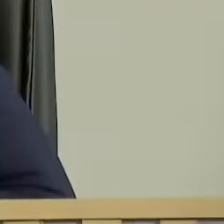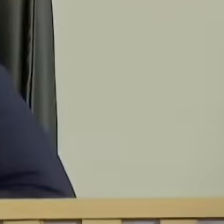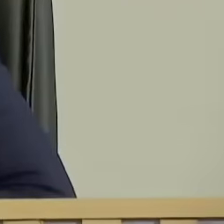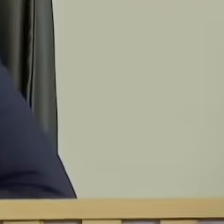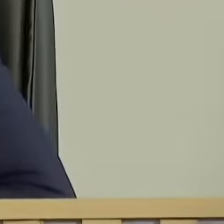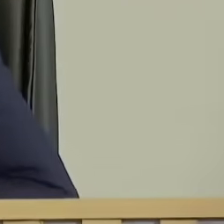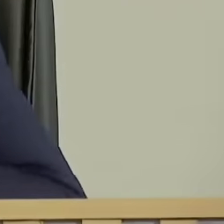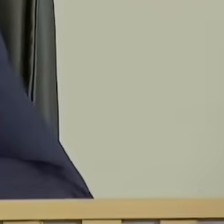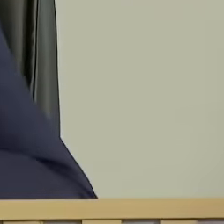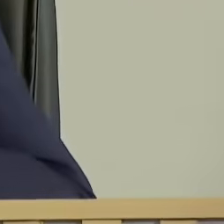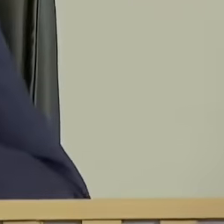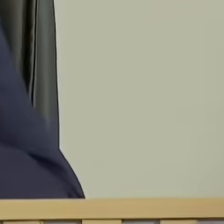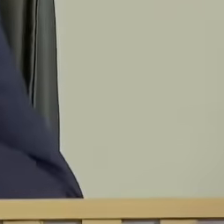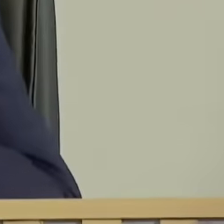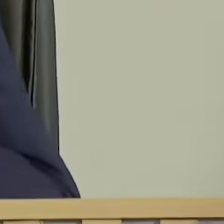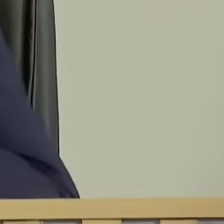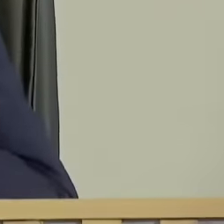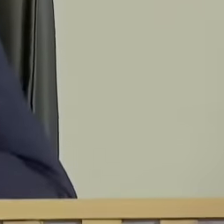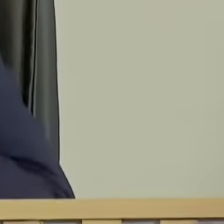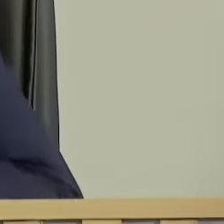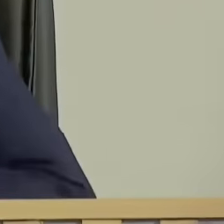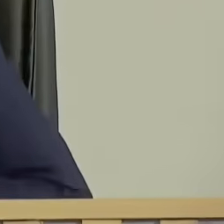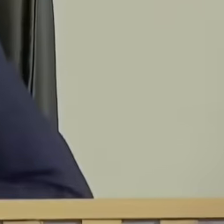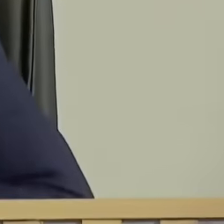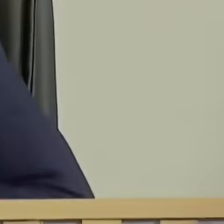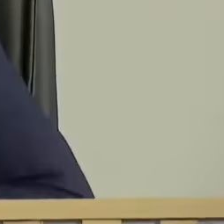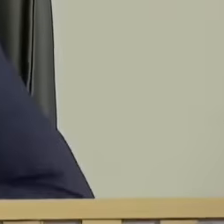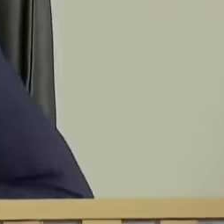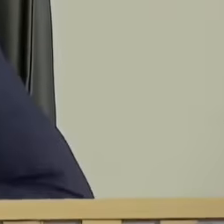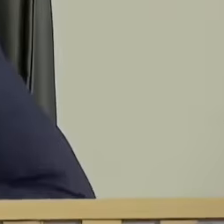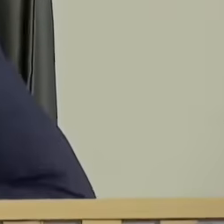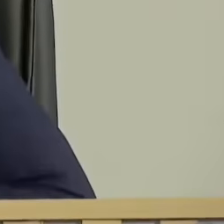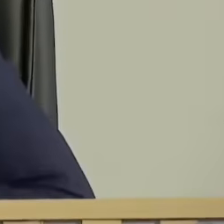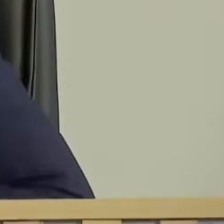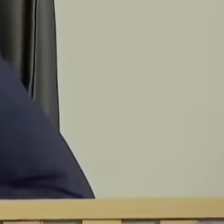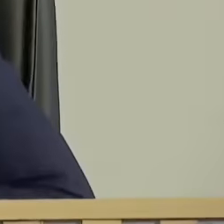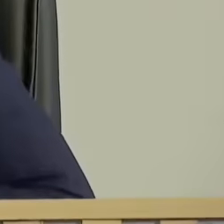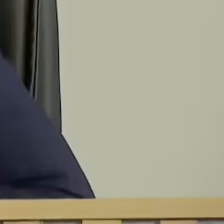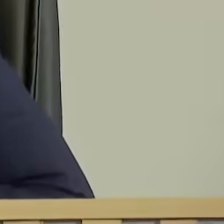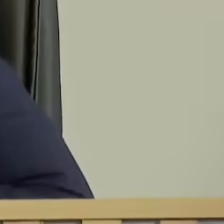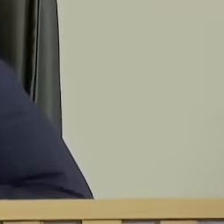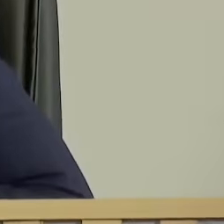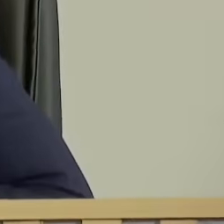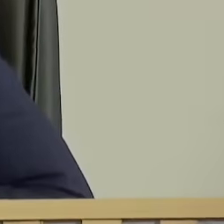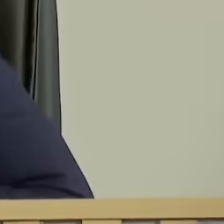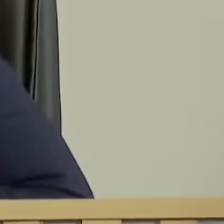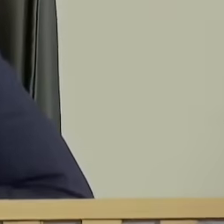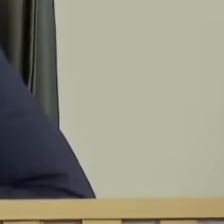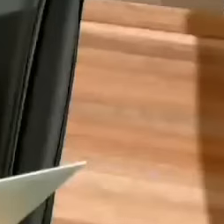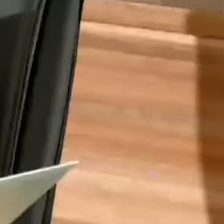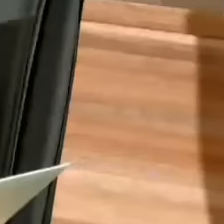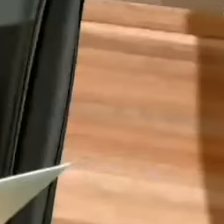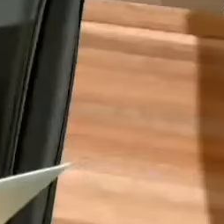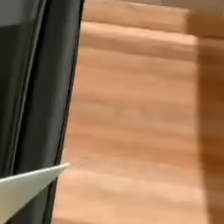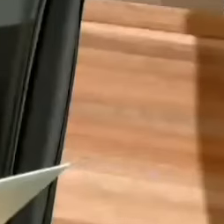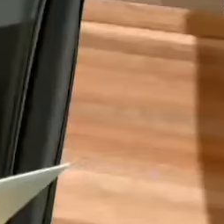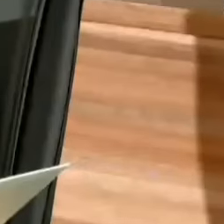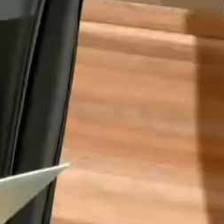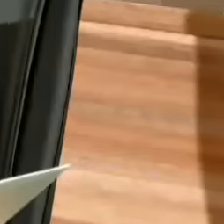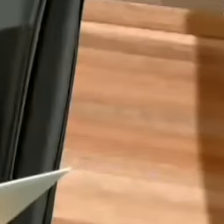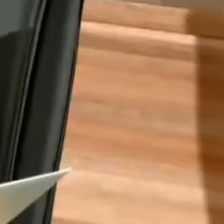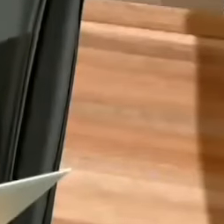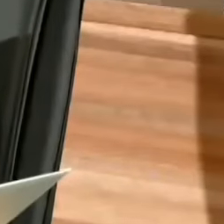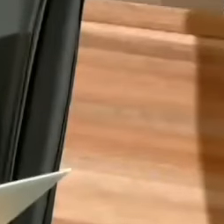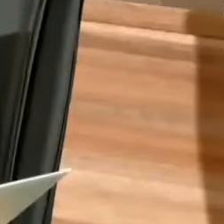Commissioner Kumalo is not a deployee of the PKTT. No, he's not. He's not. It's just No. coincidence. Thank you.